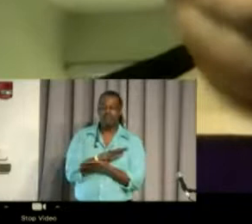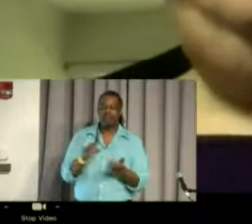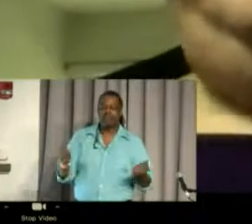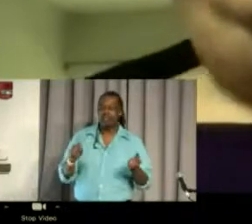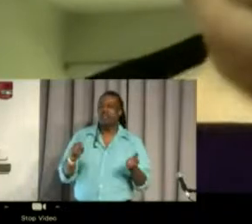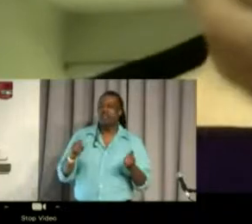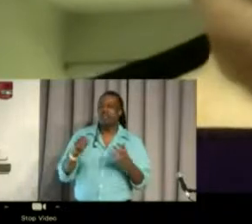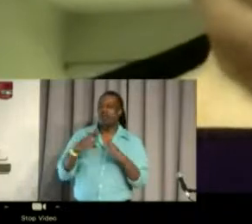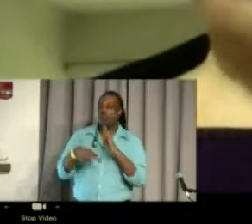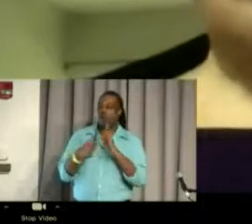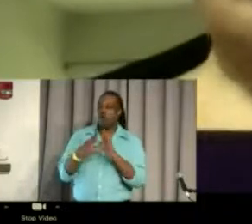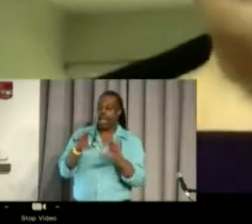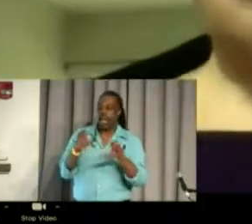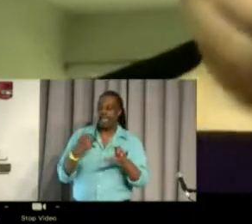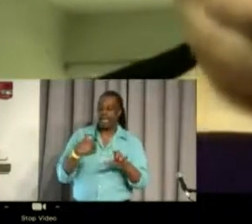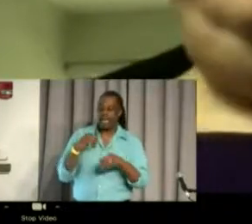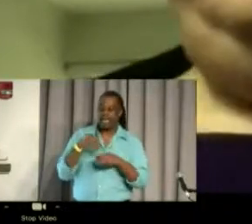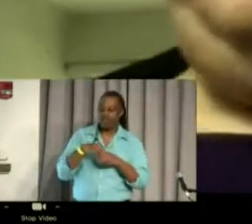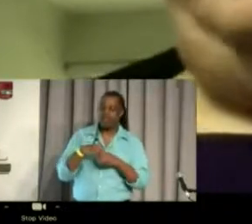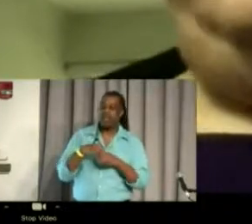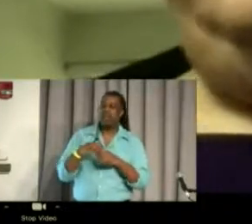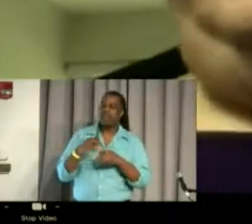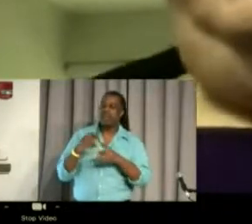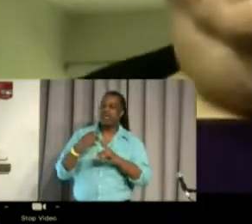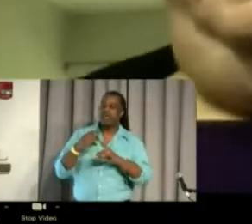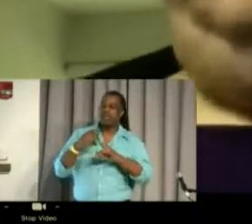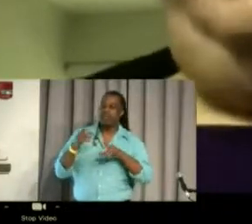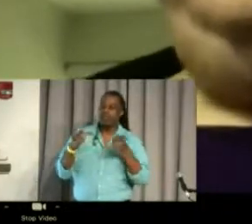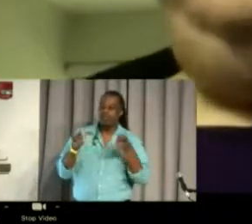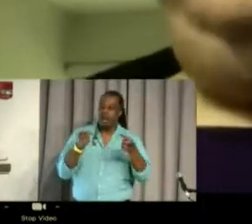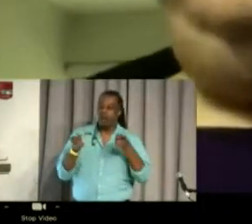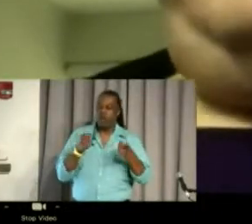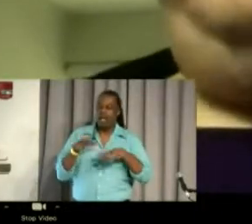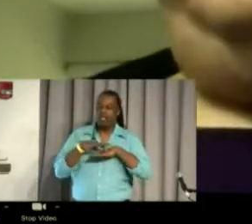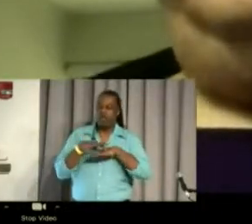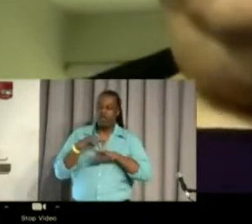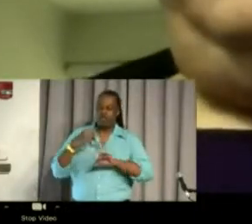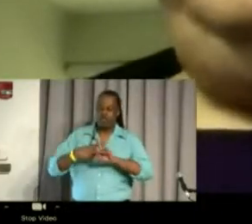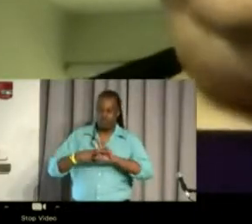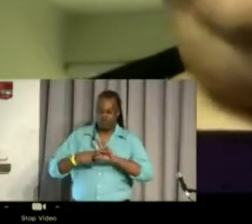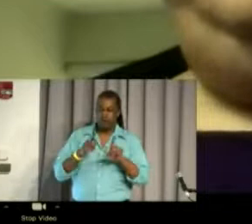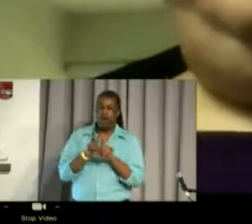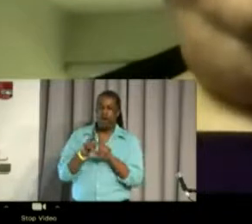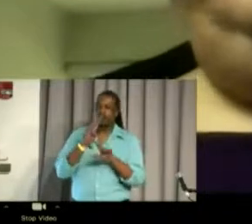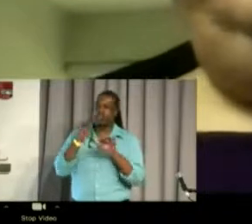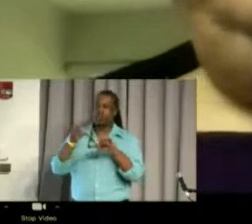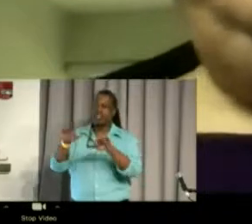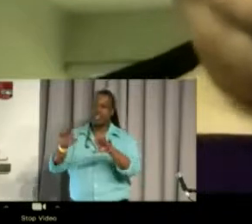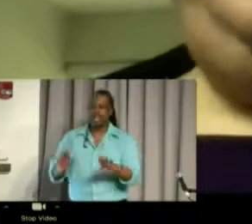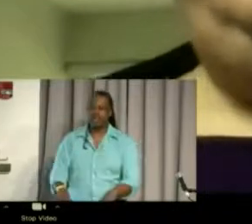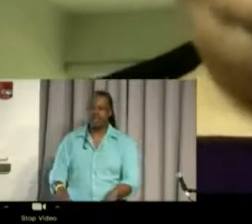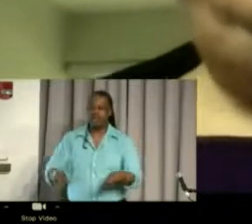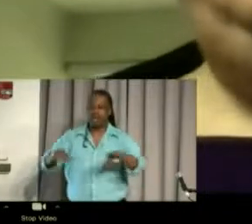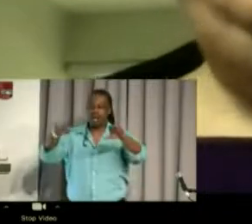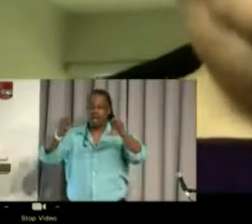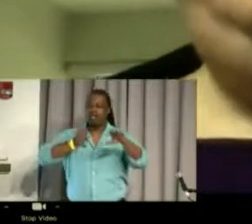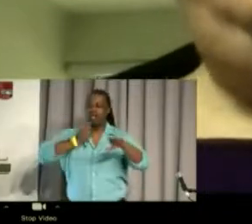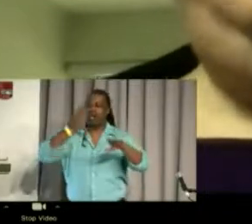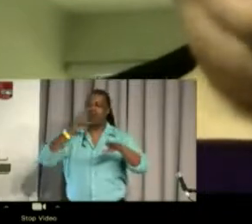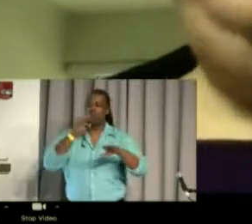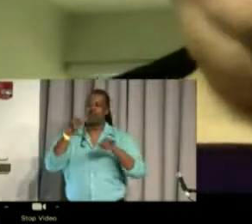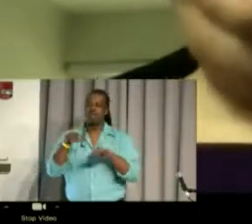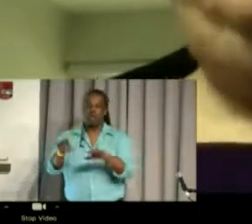Earth's temperature by reflecting heat back into space. It raises sea levels and warms the oceans, processes